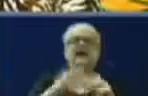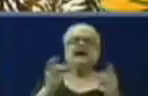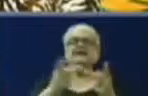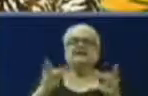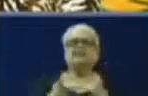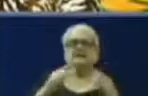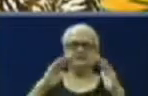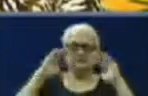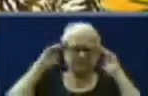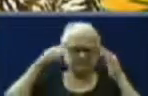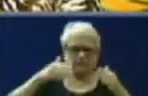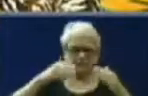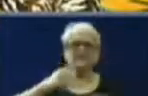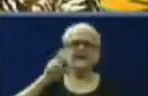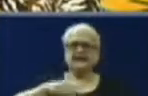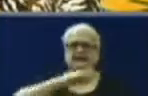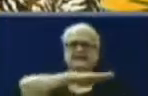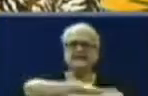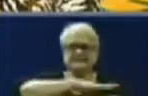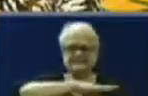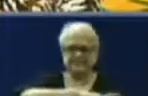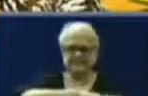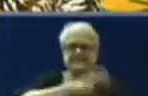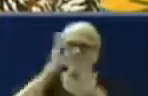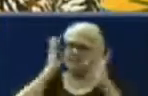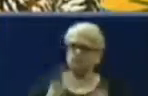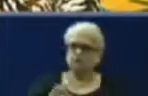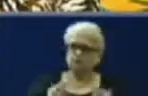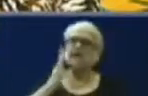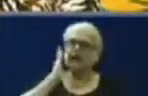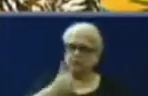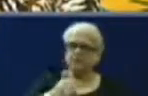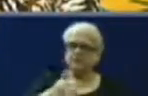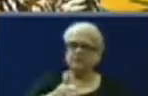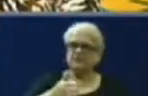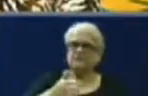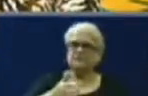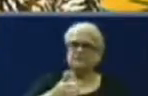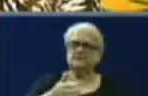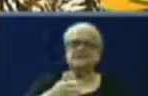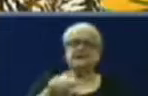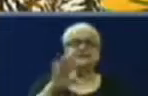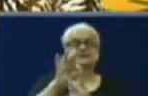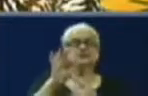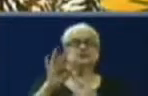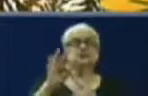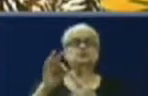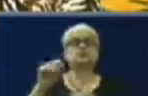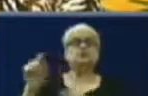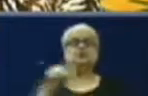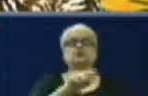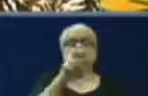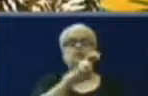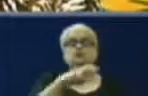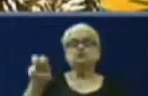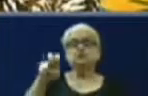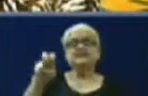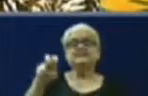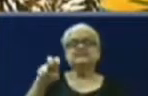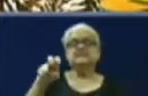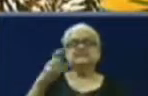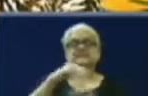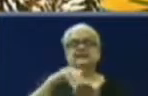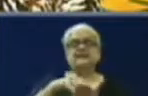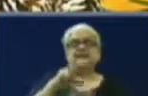concentrate, I need a desk, and I'm determined. And she chose to go to the Transition Center at Minor